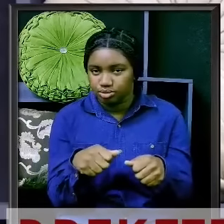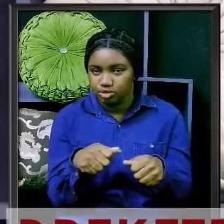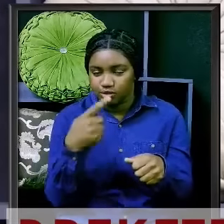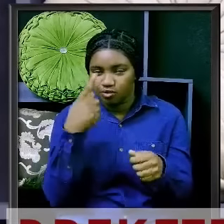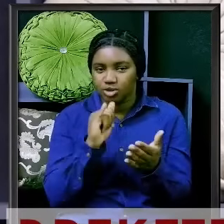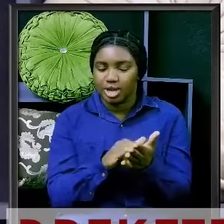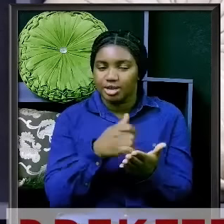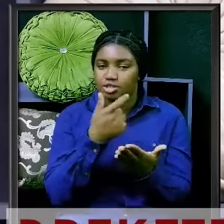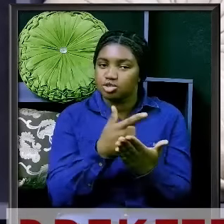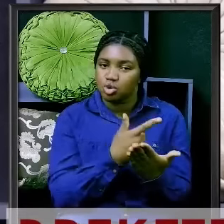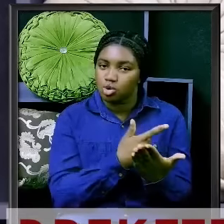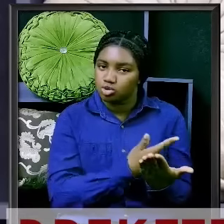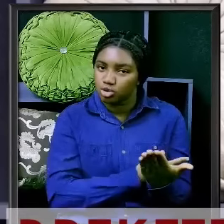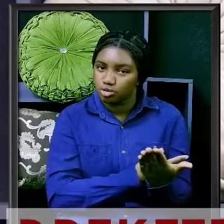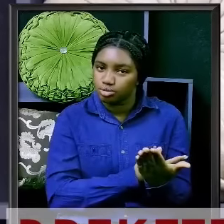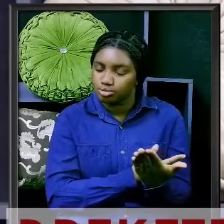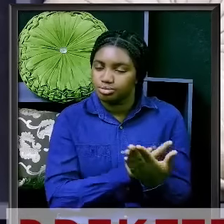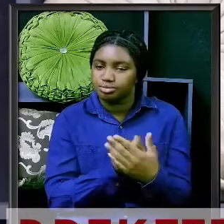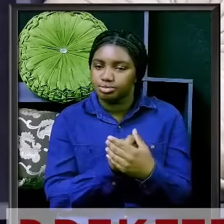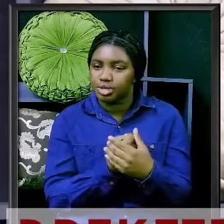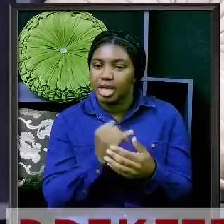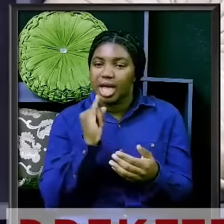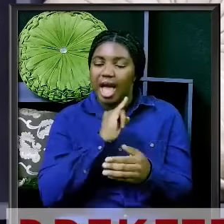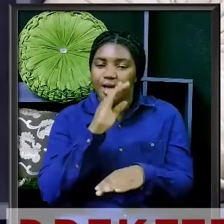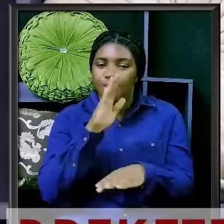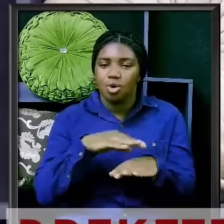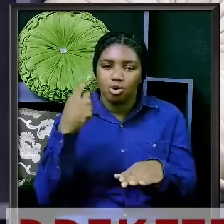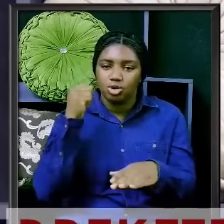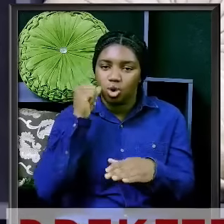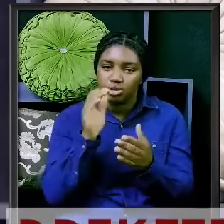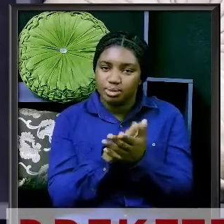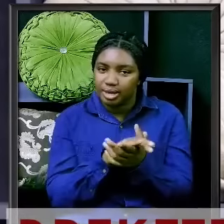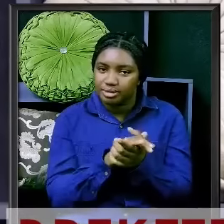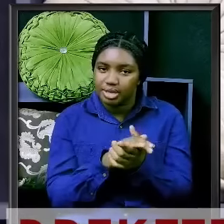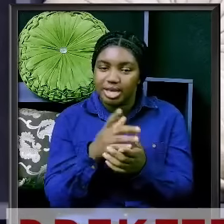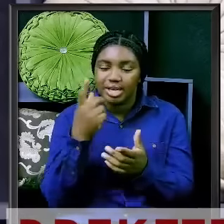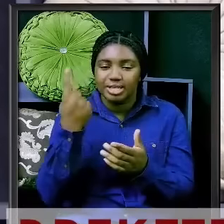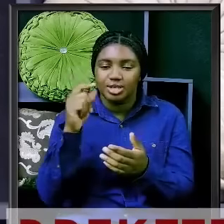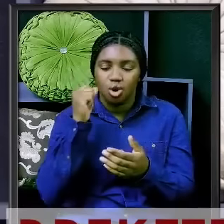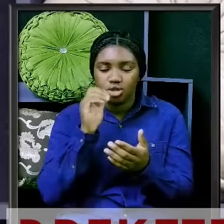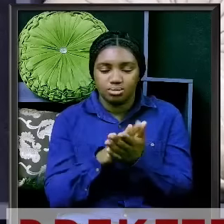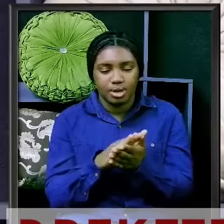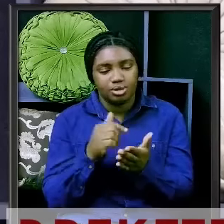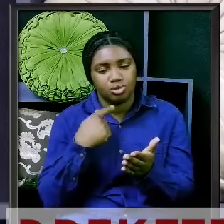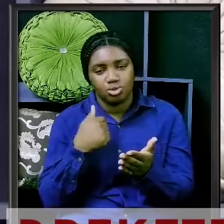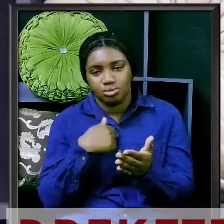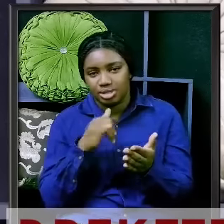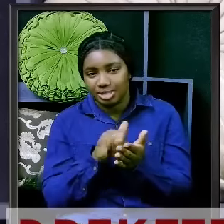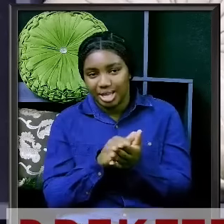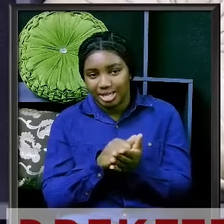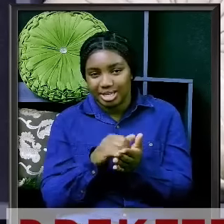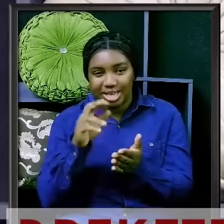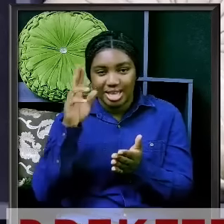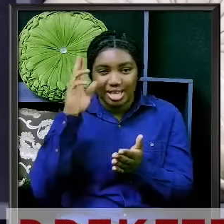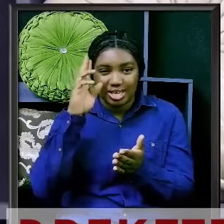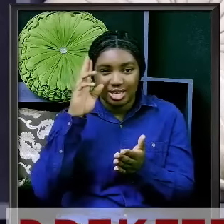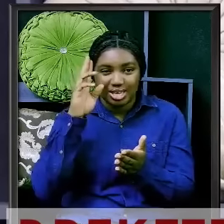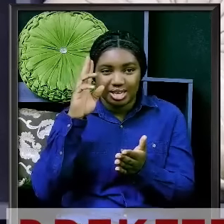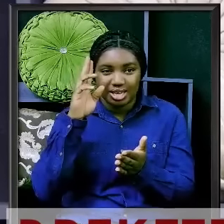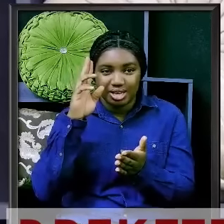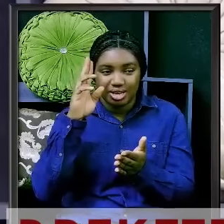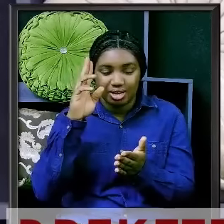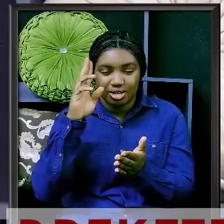discussion. So I reached out to the husband. The husband told me that if there is avenue